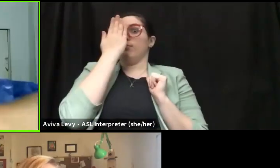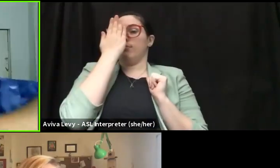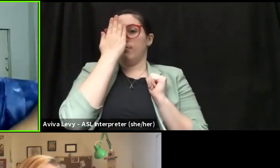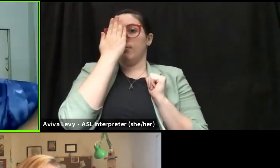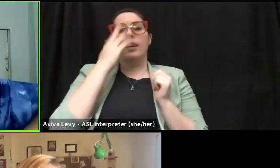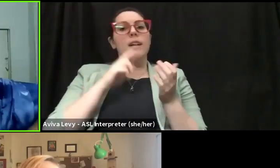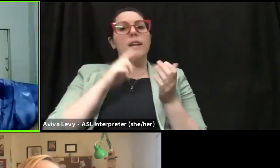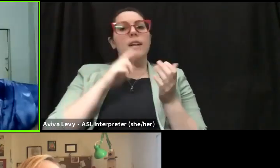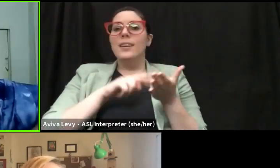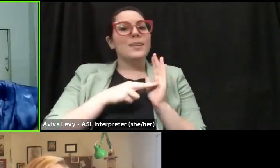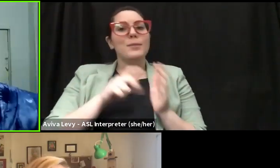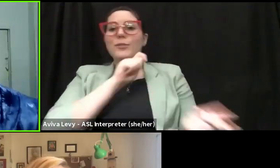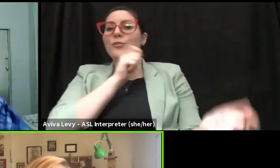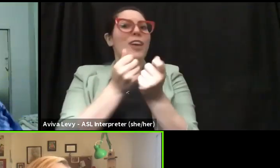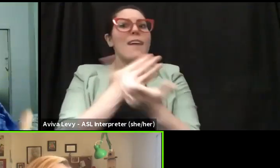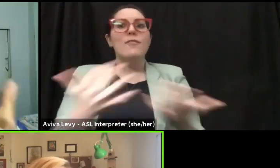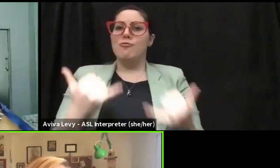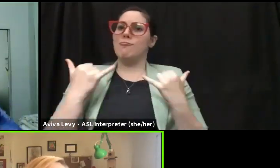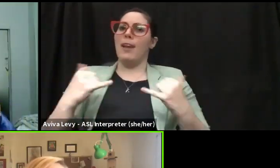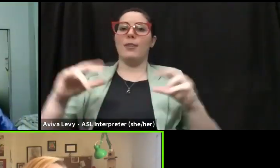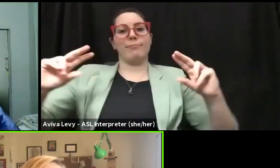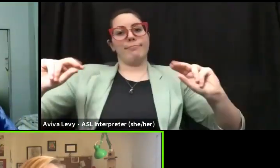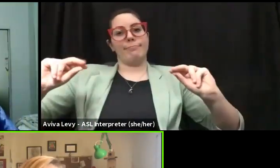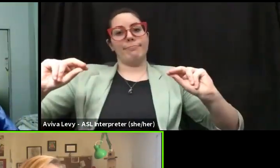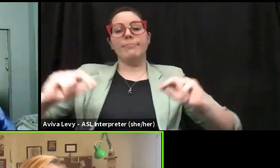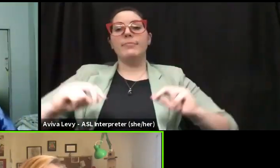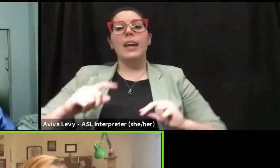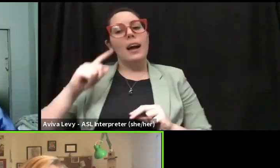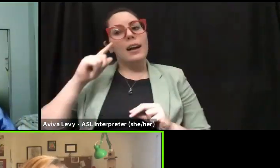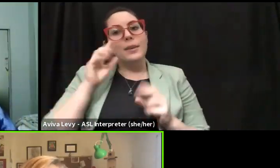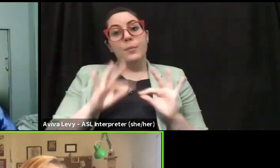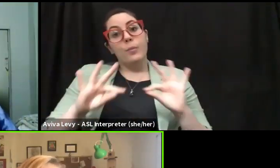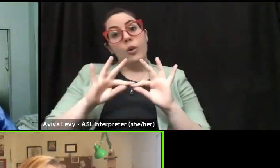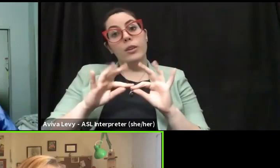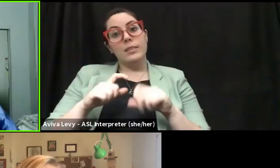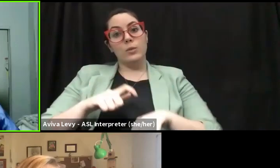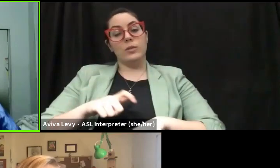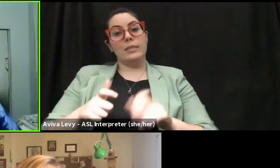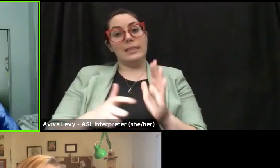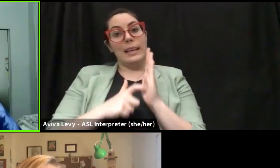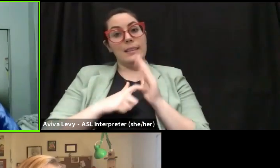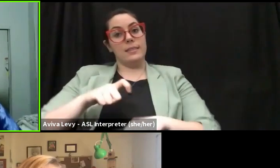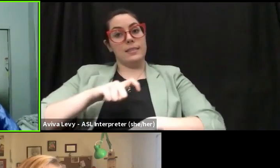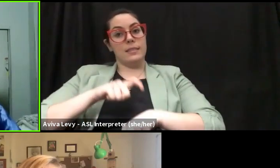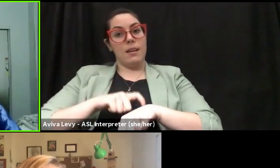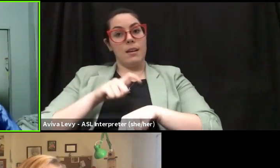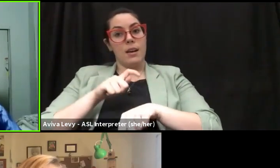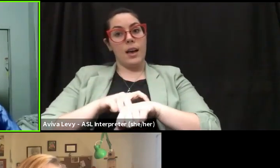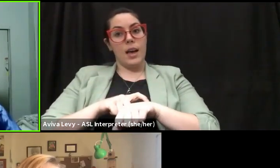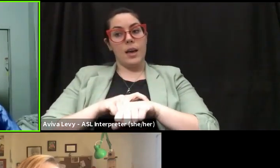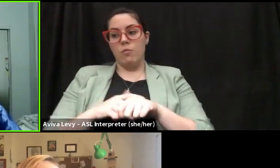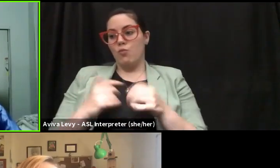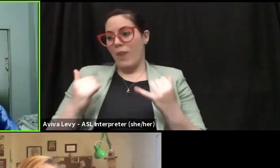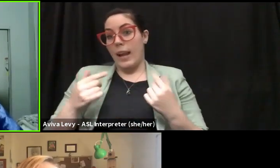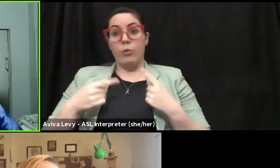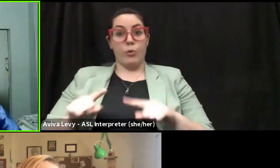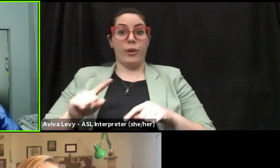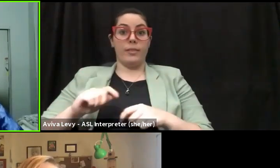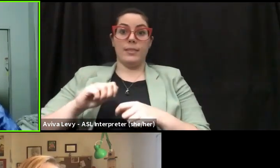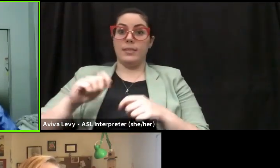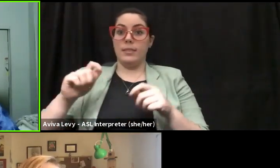change everything immediately. I'm right. saying we need to take this time in this global pandemic